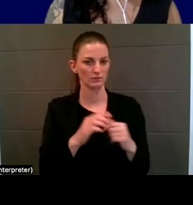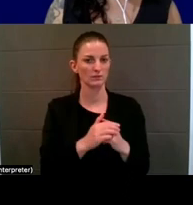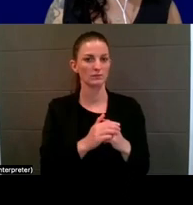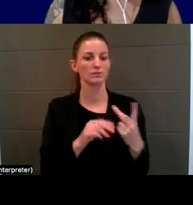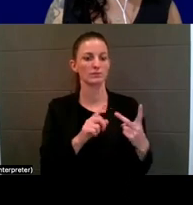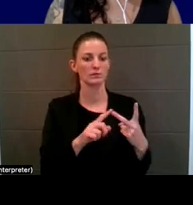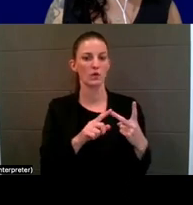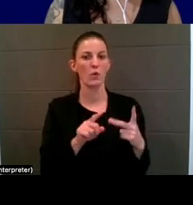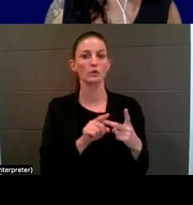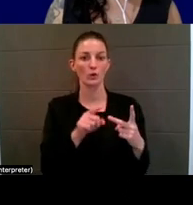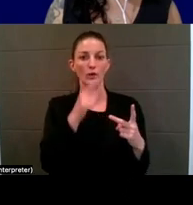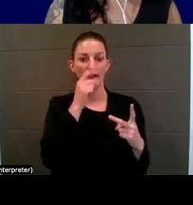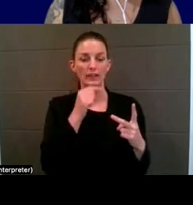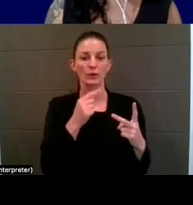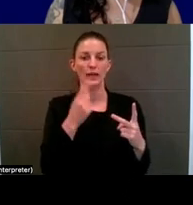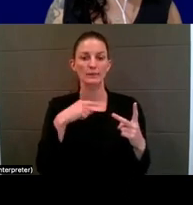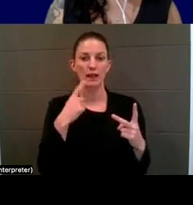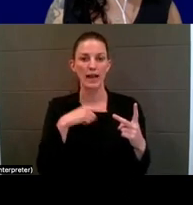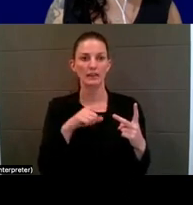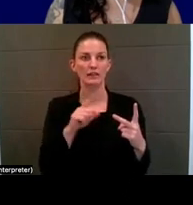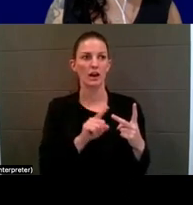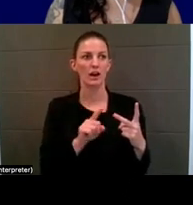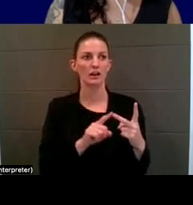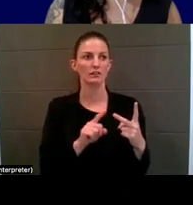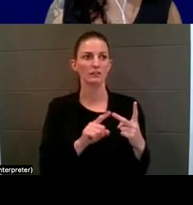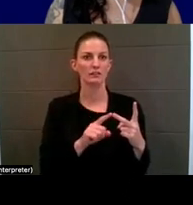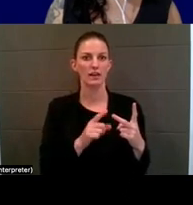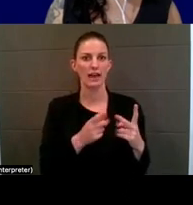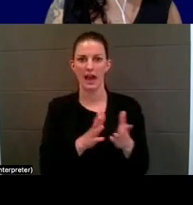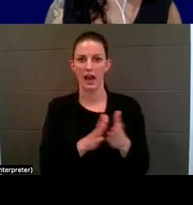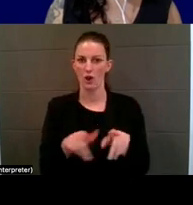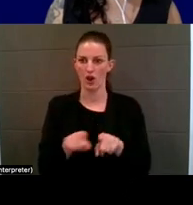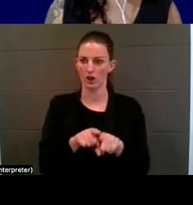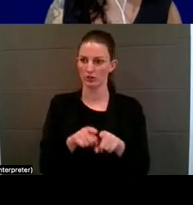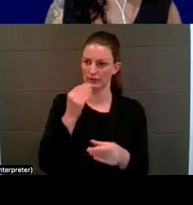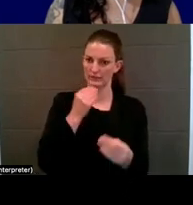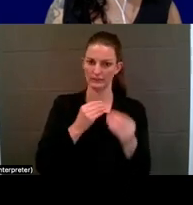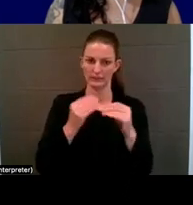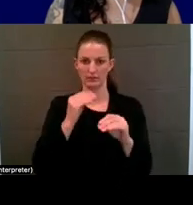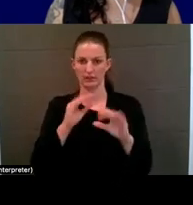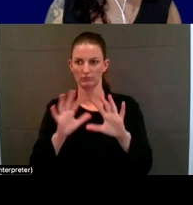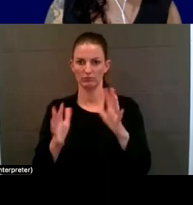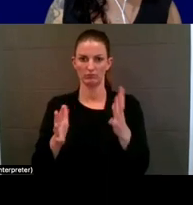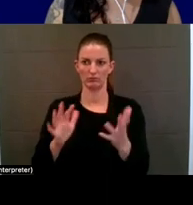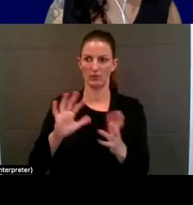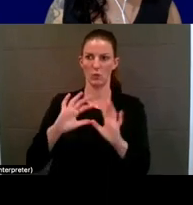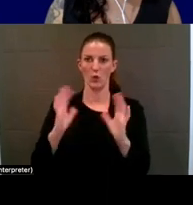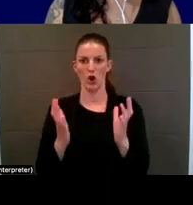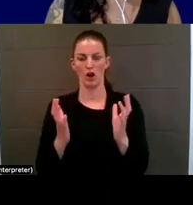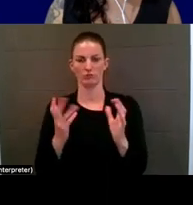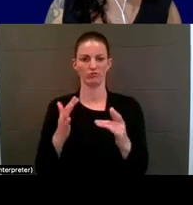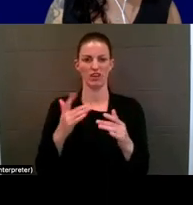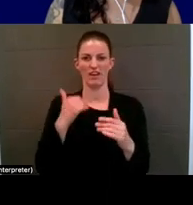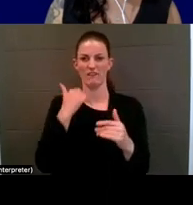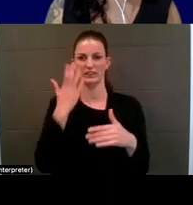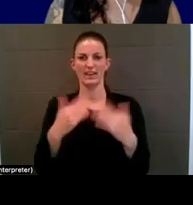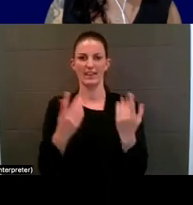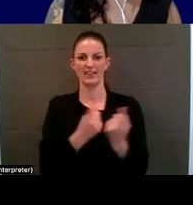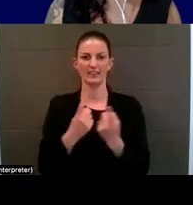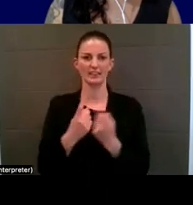you explain to us, like, how you learned to eat, how you kind of navigate your world with that and anything else? Like, we talked a bit